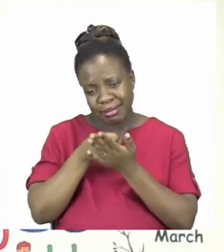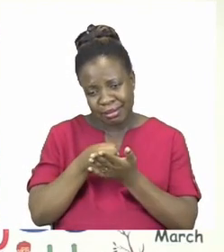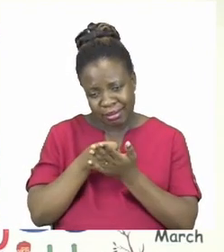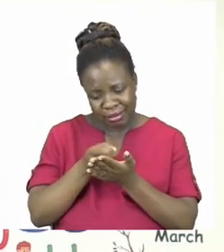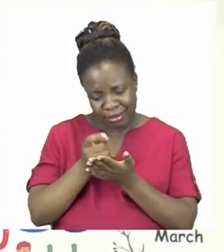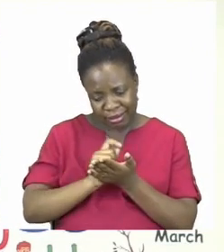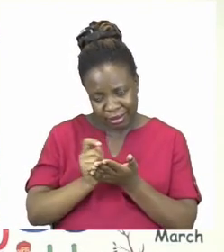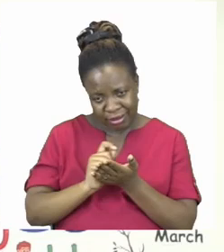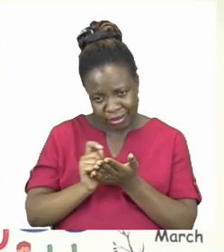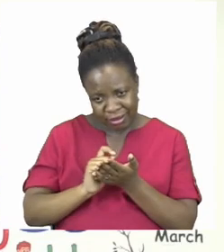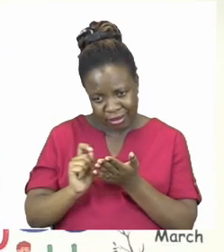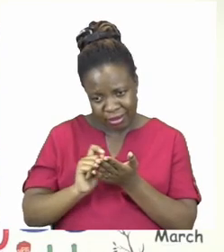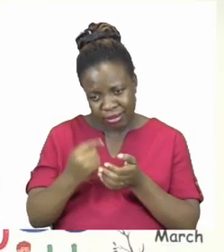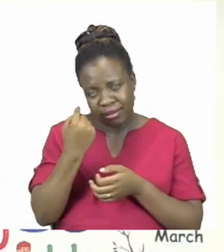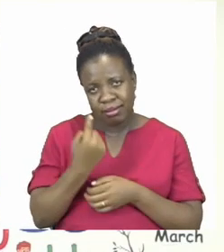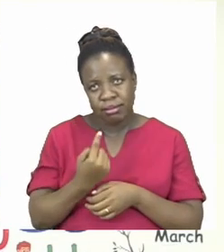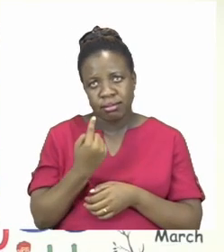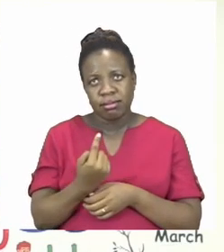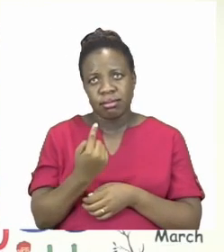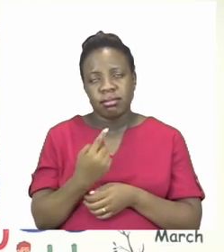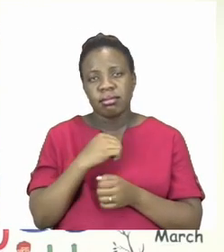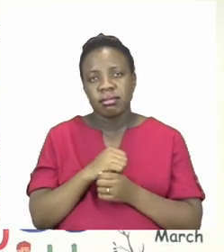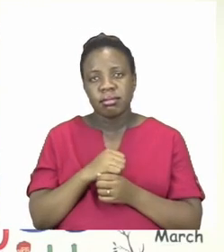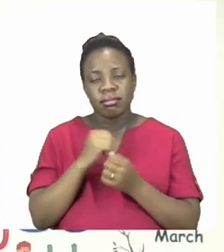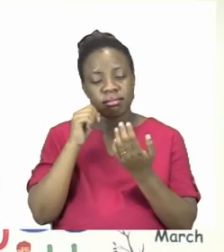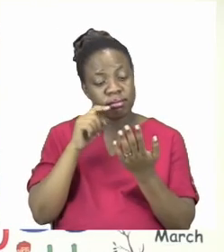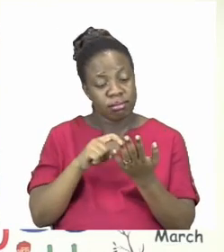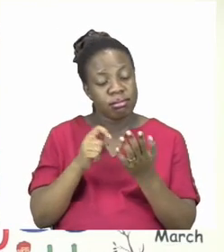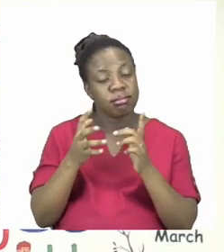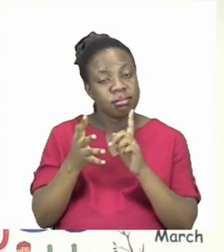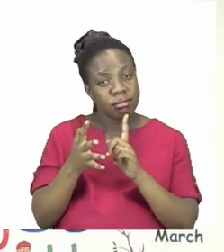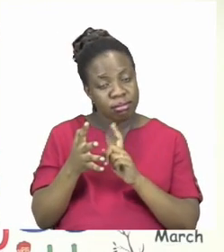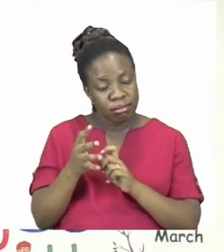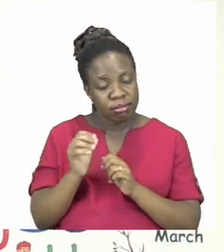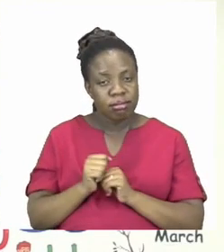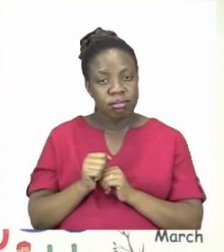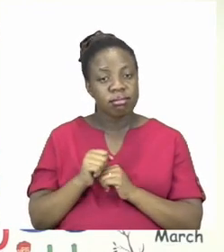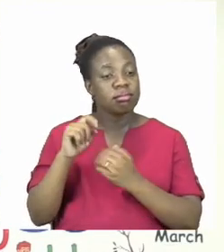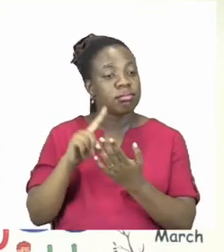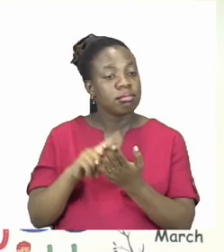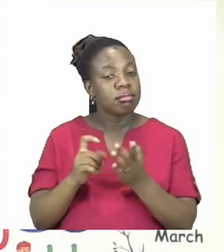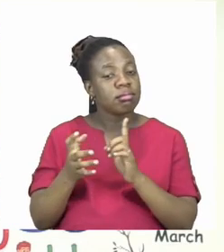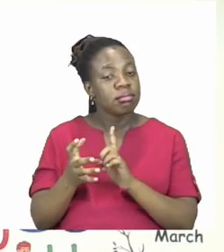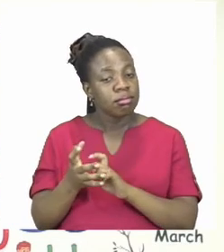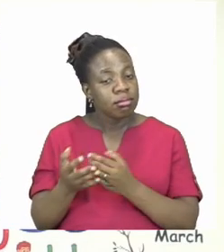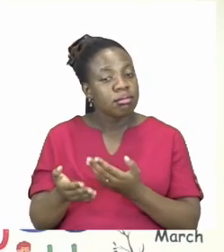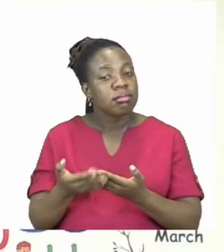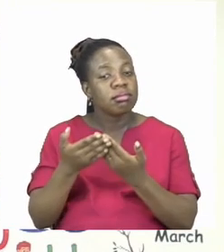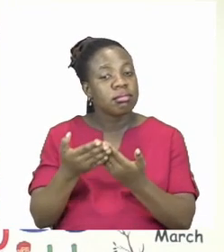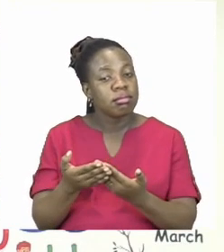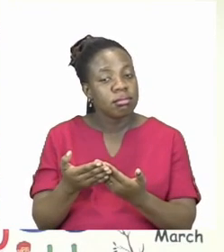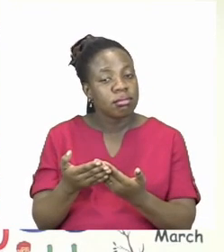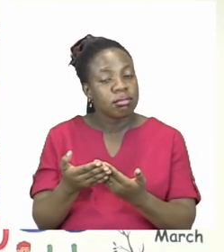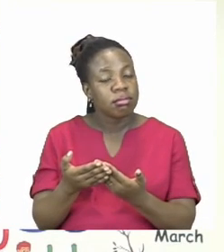we are done, it is time to sanitize. Sanitizing, boys and girls, helps us to keep safe. So even if we're not